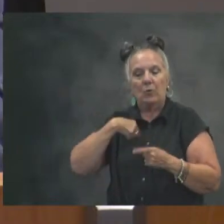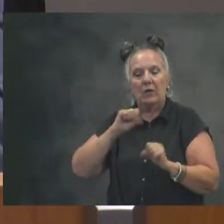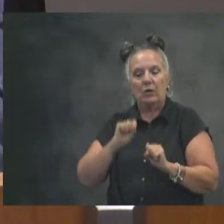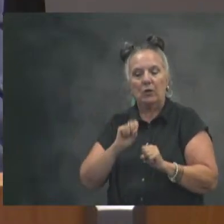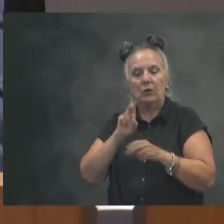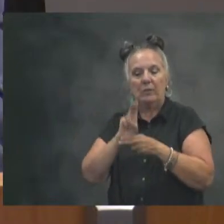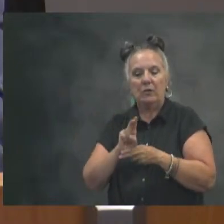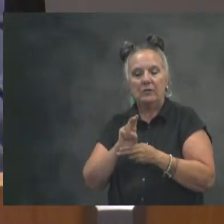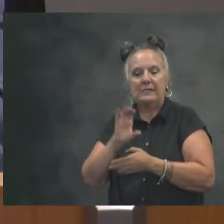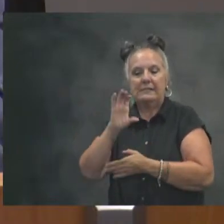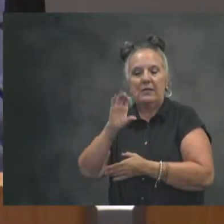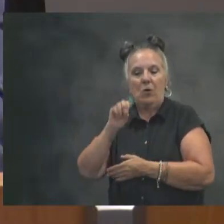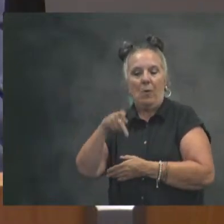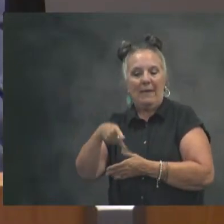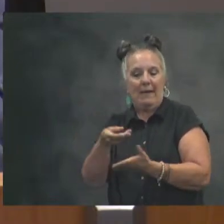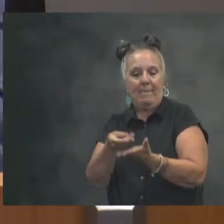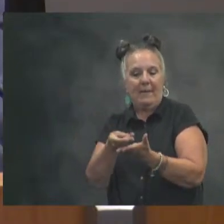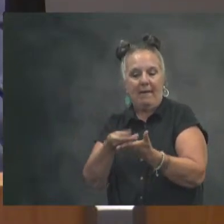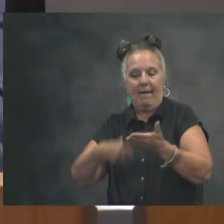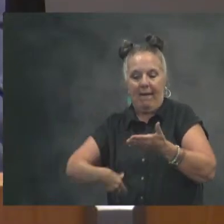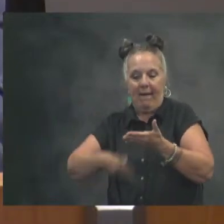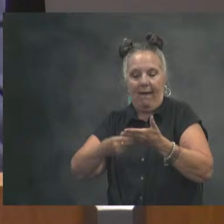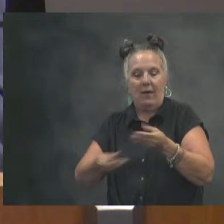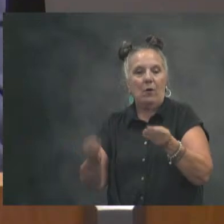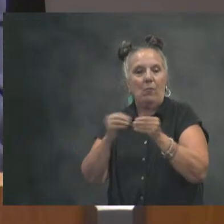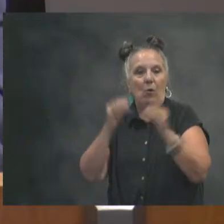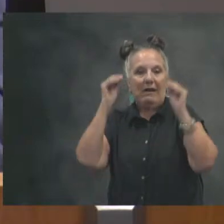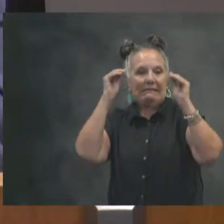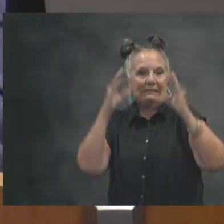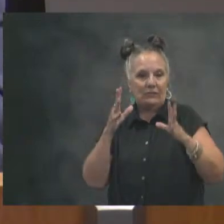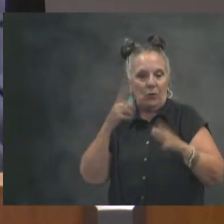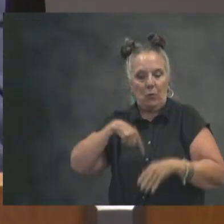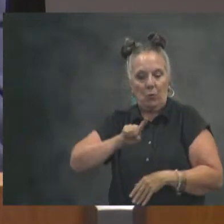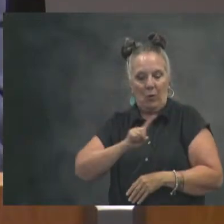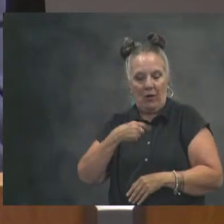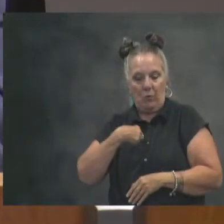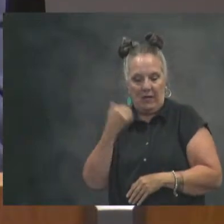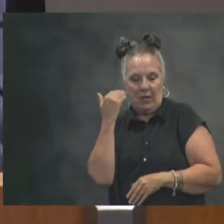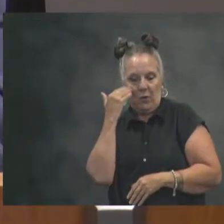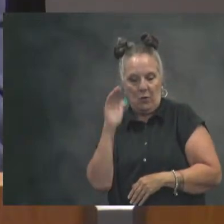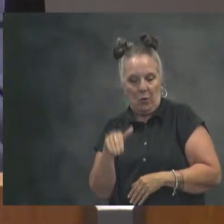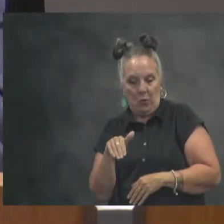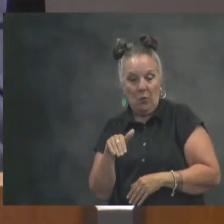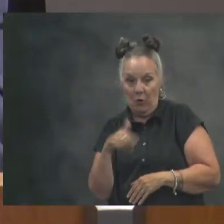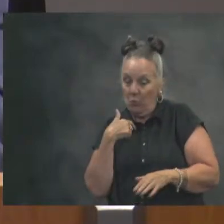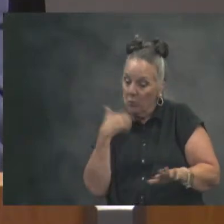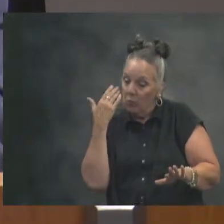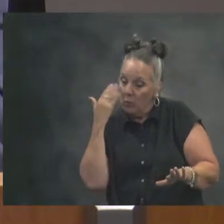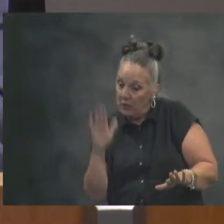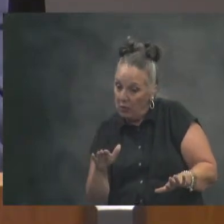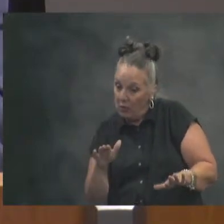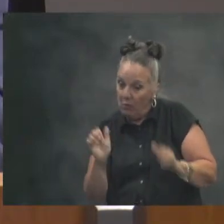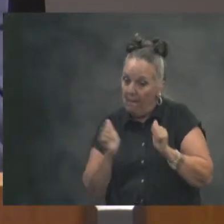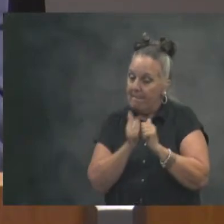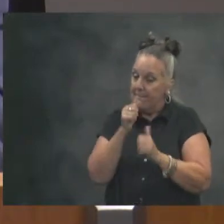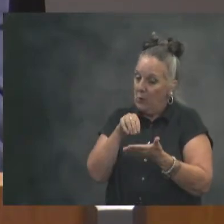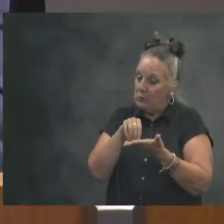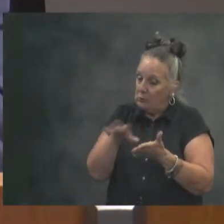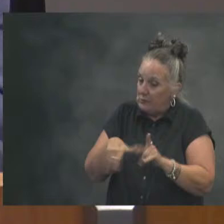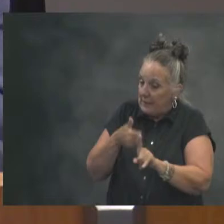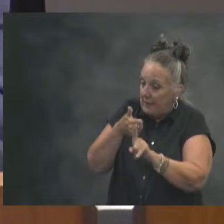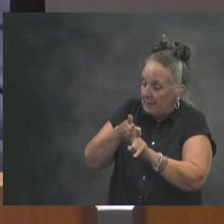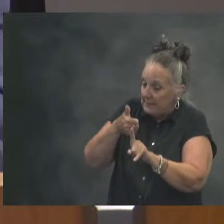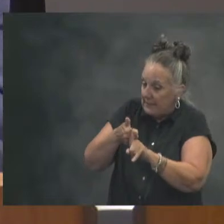the COP money to add more teachers where we know there are, because we also know that most of these students